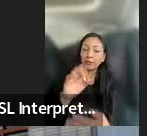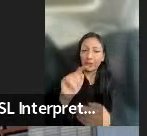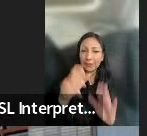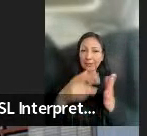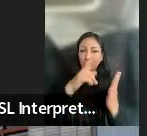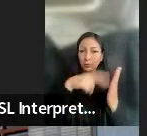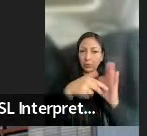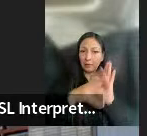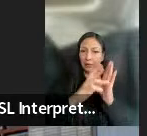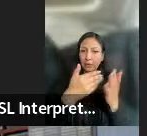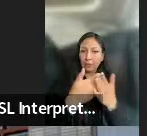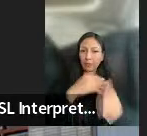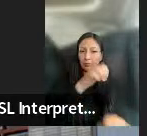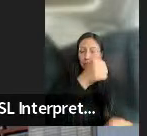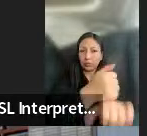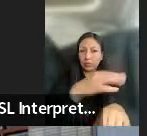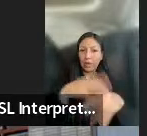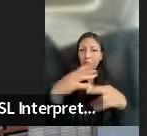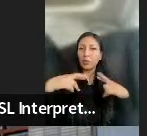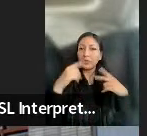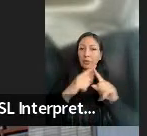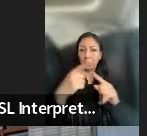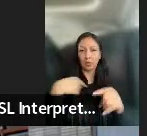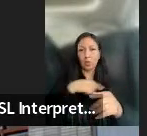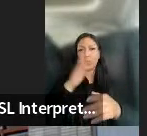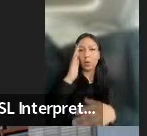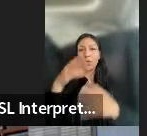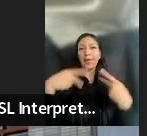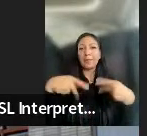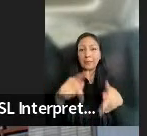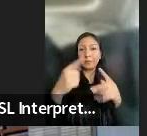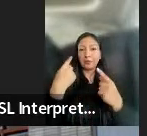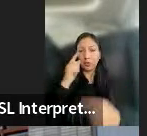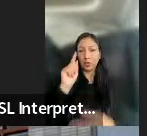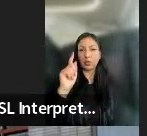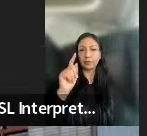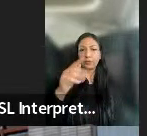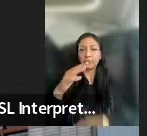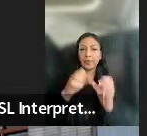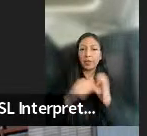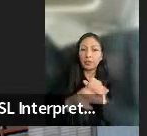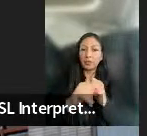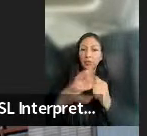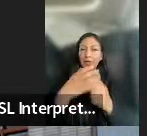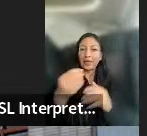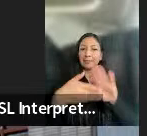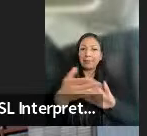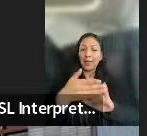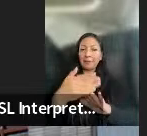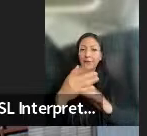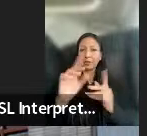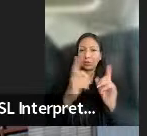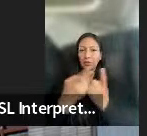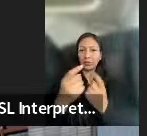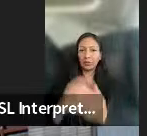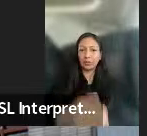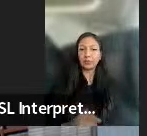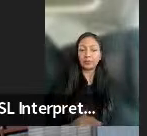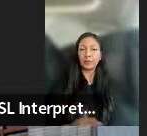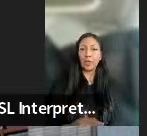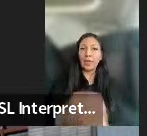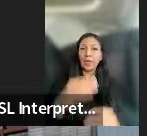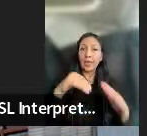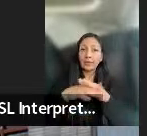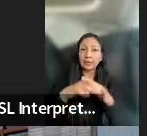in a residence district. However, these facilities would be allowed as of right in commercial and manufacturing districts. Accessory